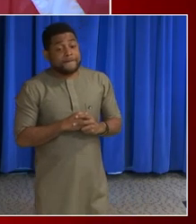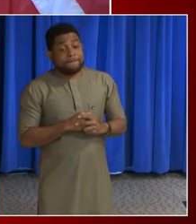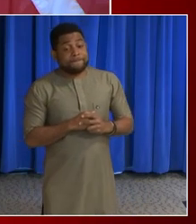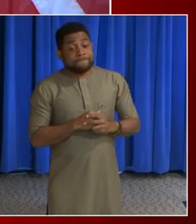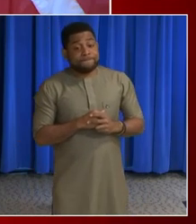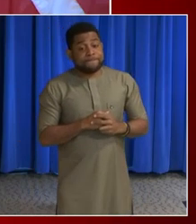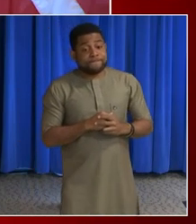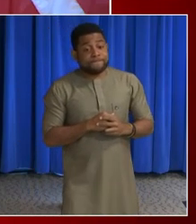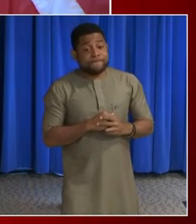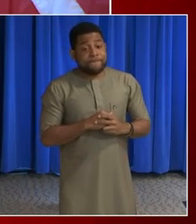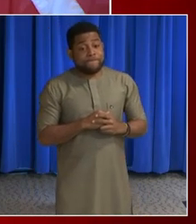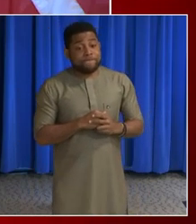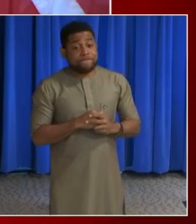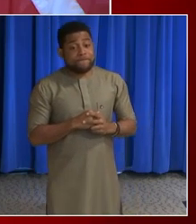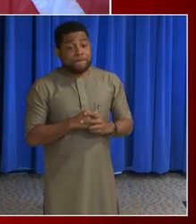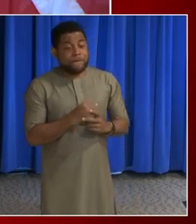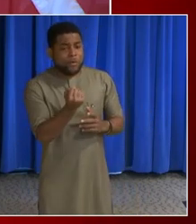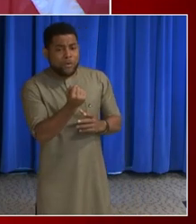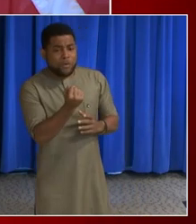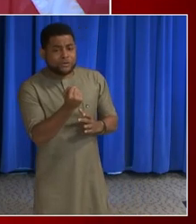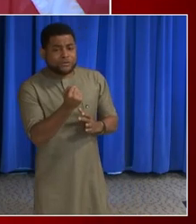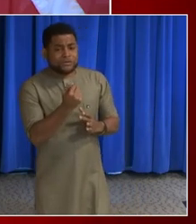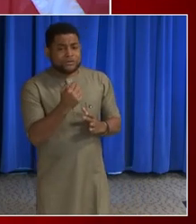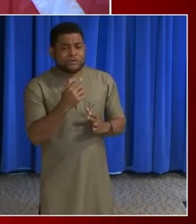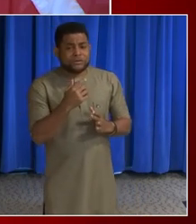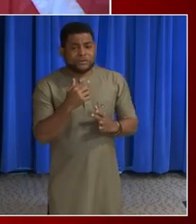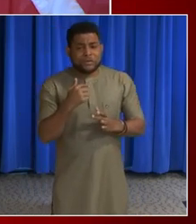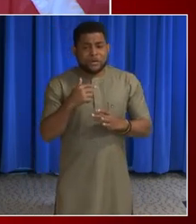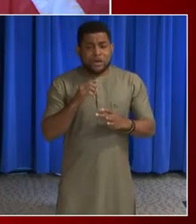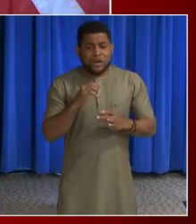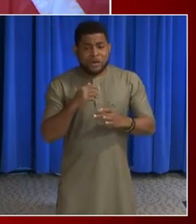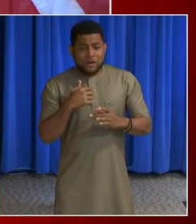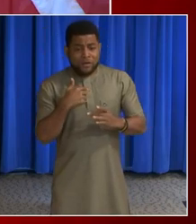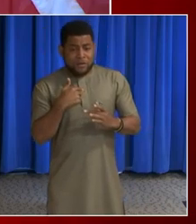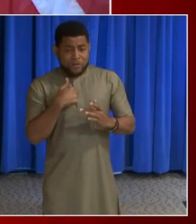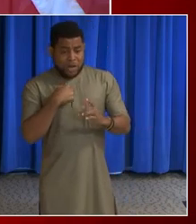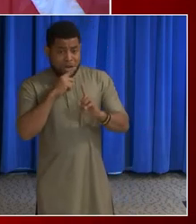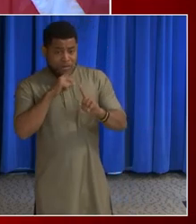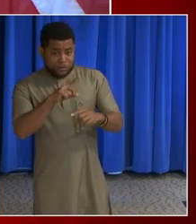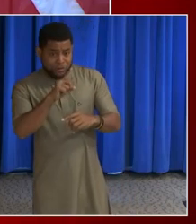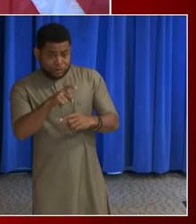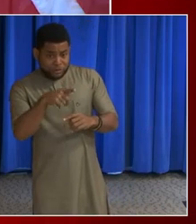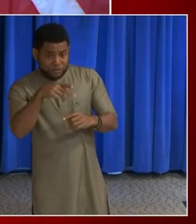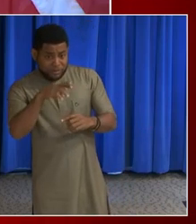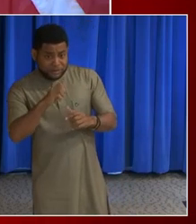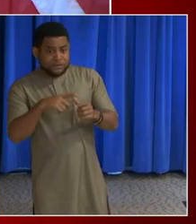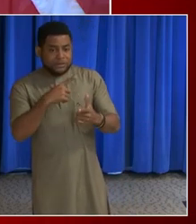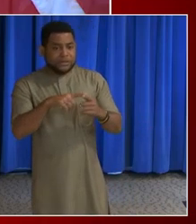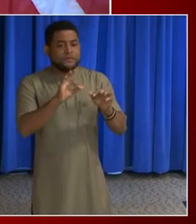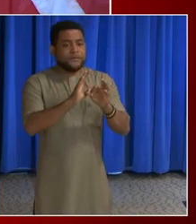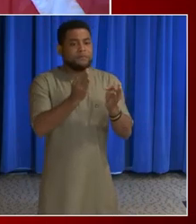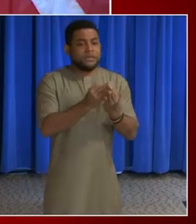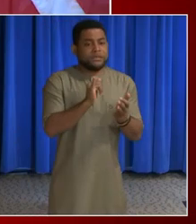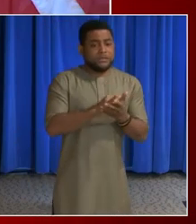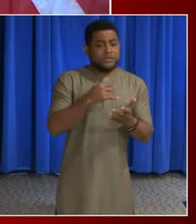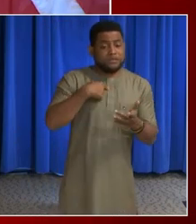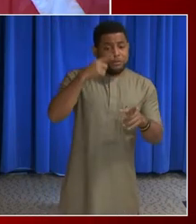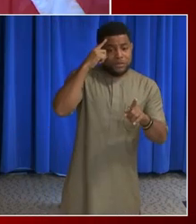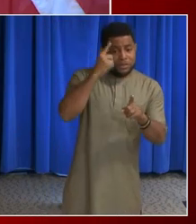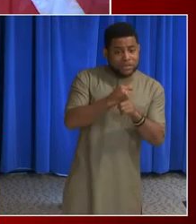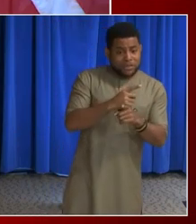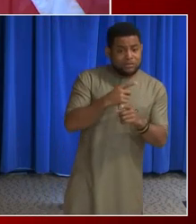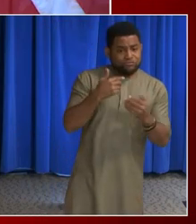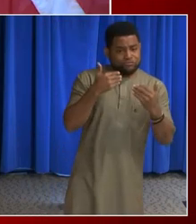ma'am. Our practice is to answer questions from the press. No, the you family members. That's my brother. Yes, ma'am. The family member.